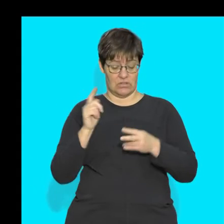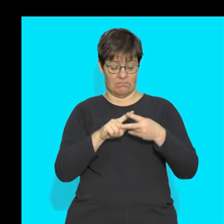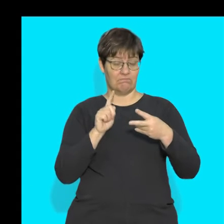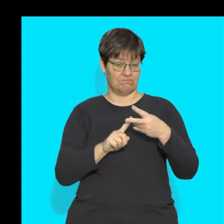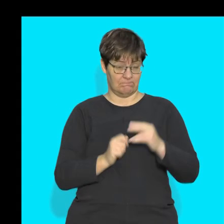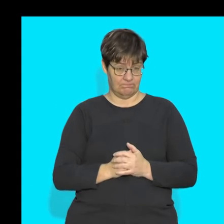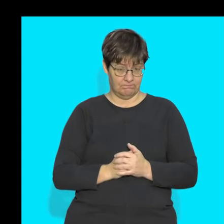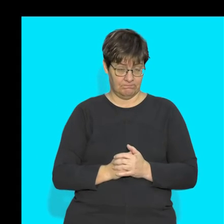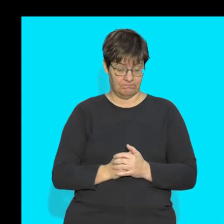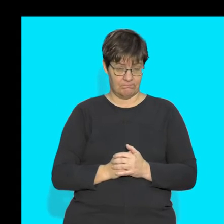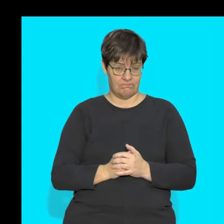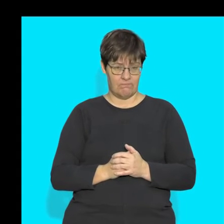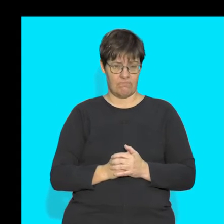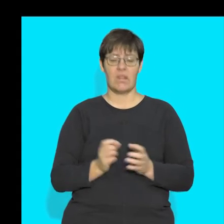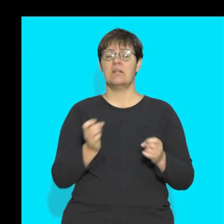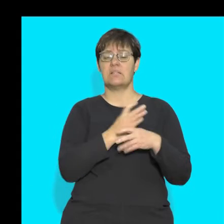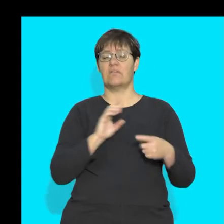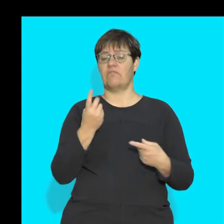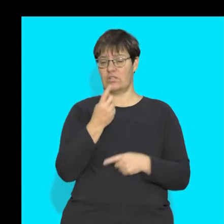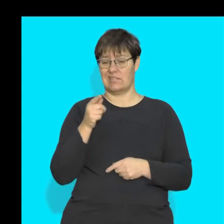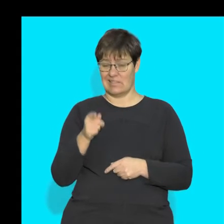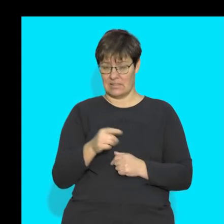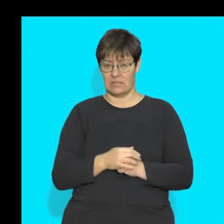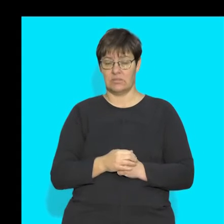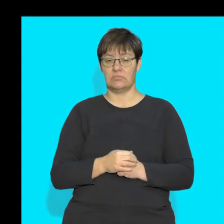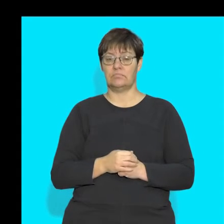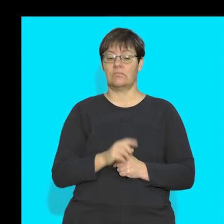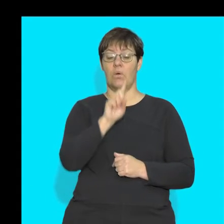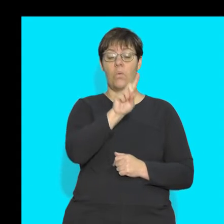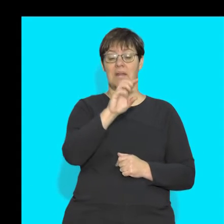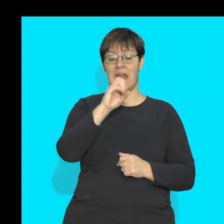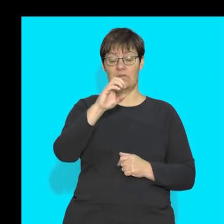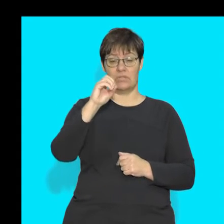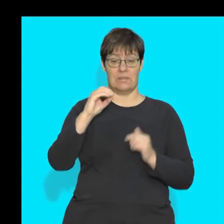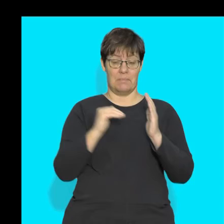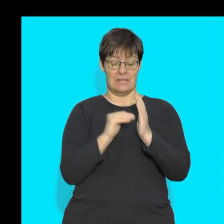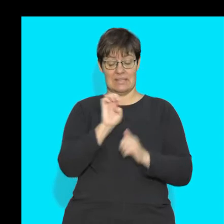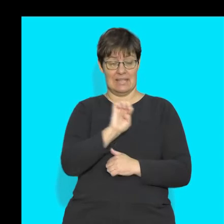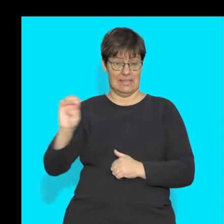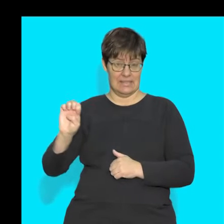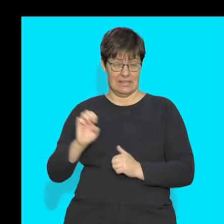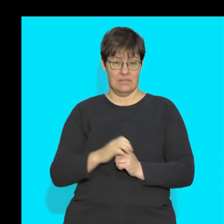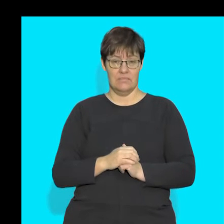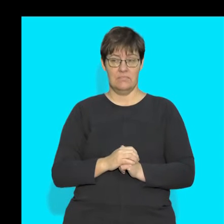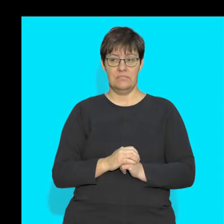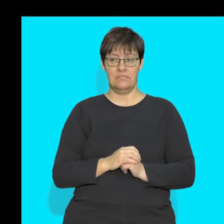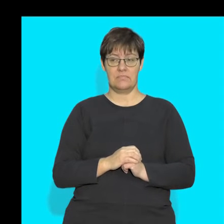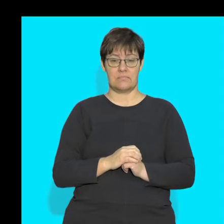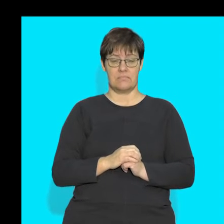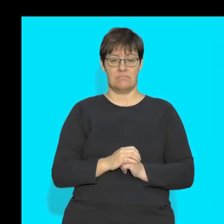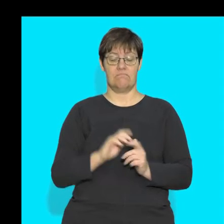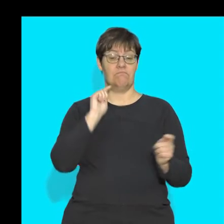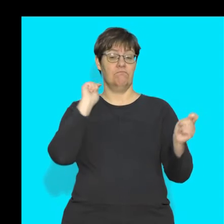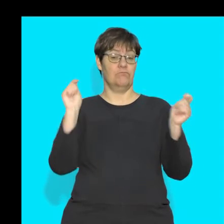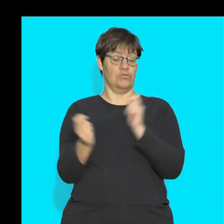here. Let's start with the first one. The car travels 100 meters east. So my change